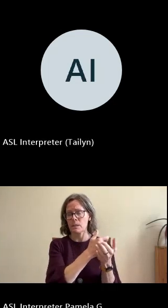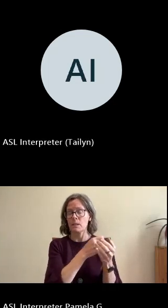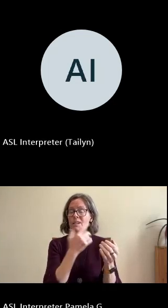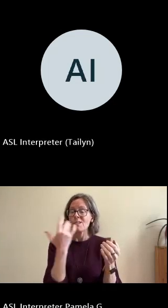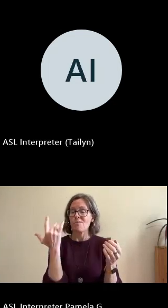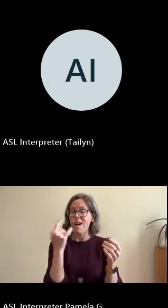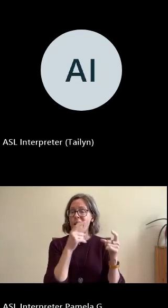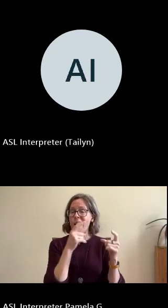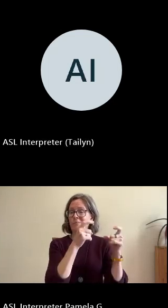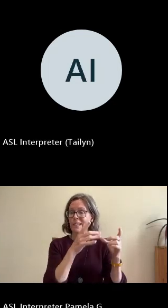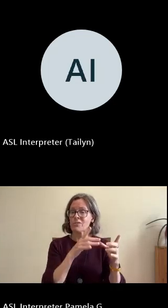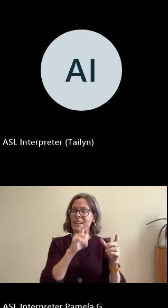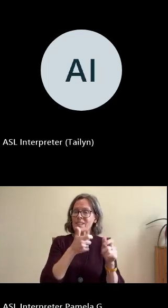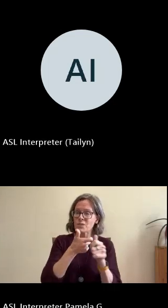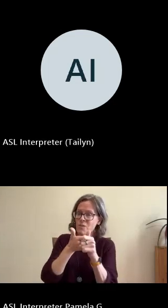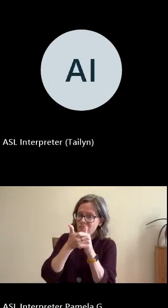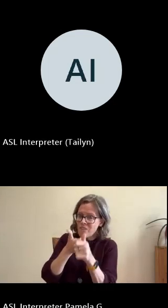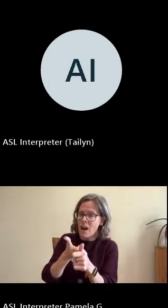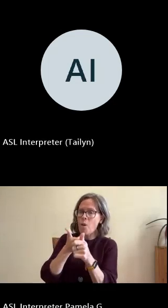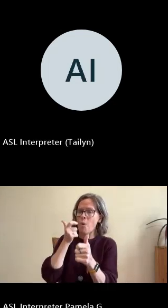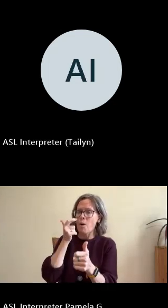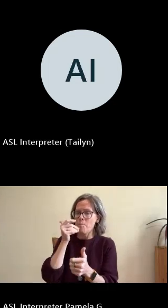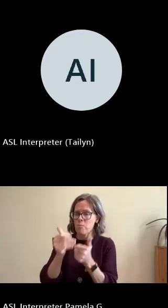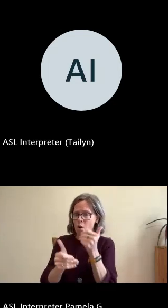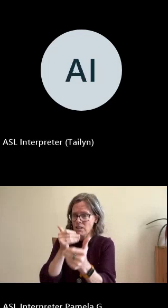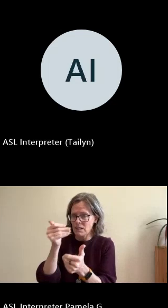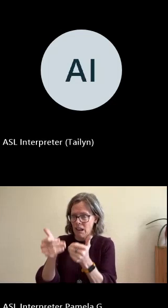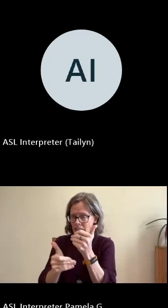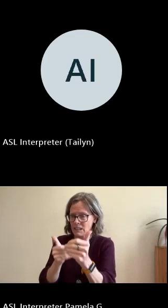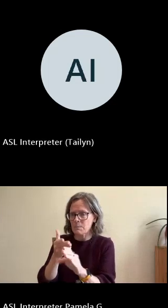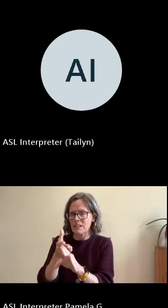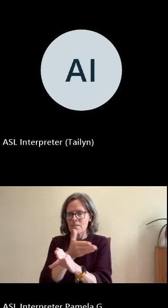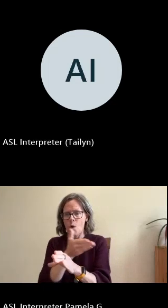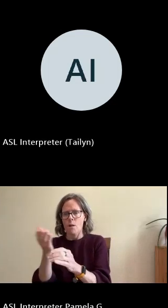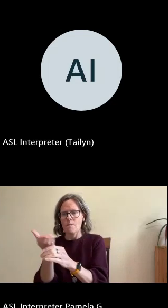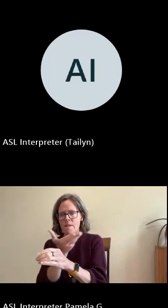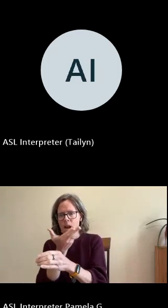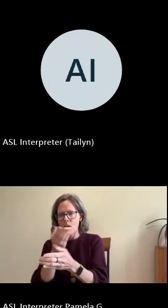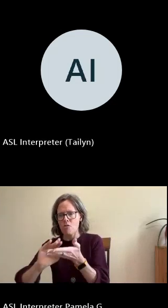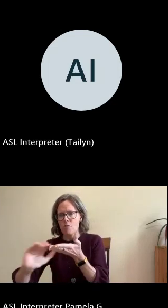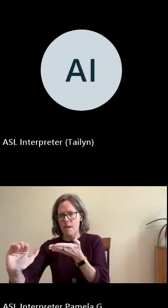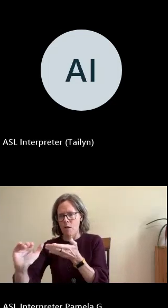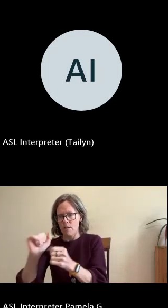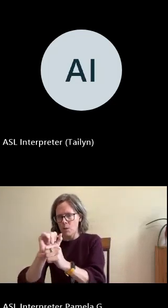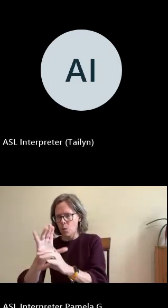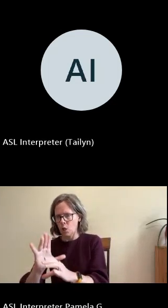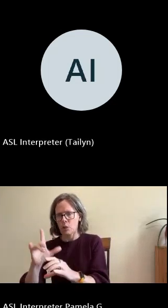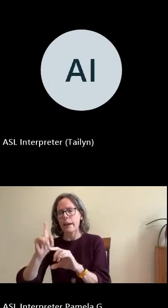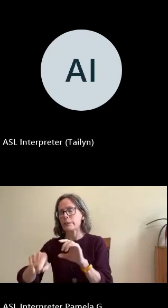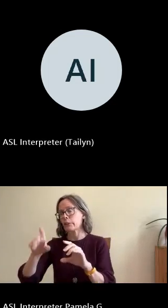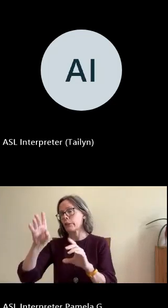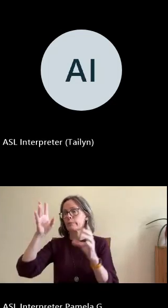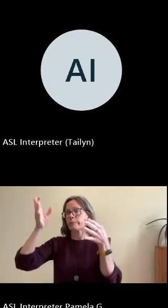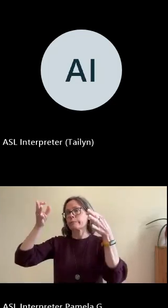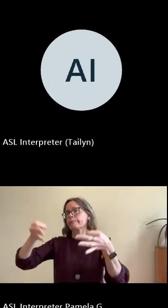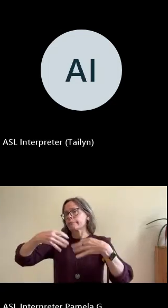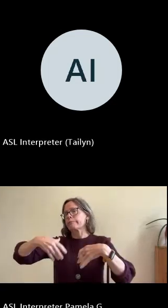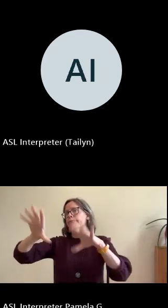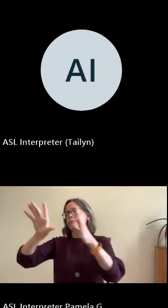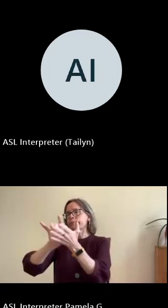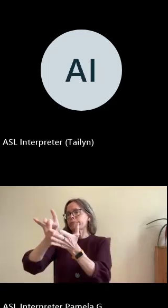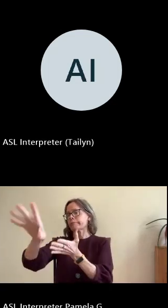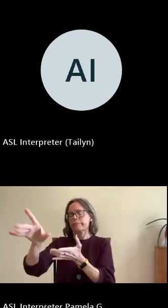a process in order to actually lay off or fire a worker. It can't just be based off of preferences